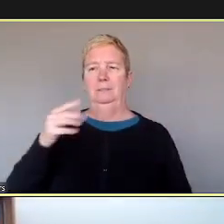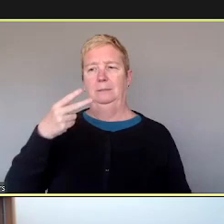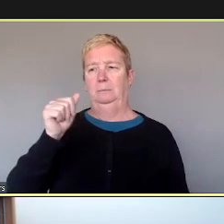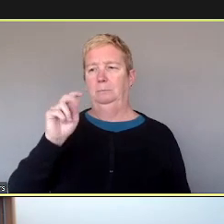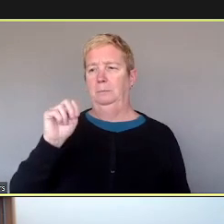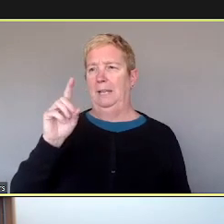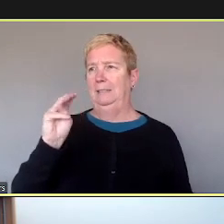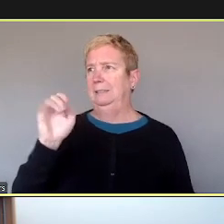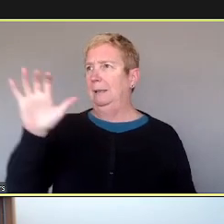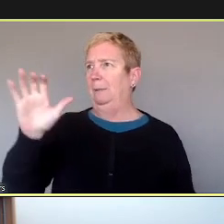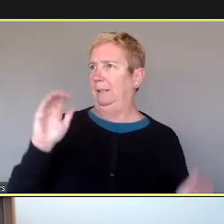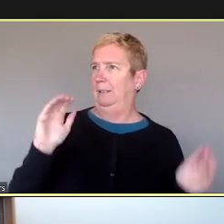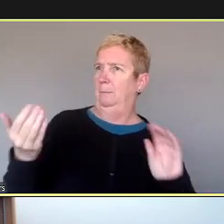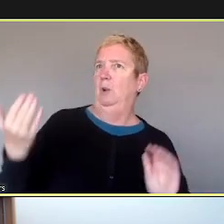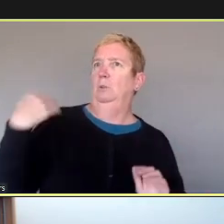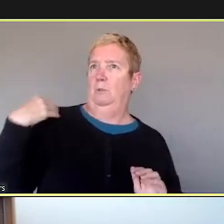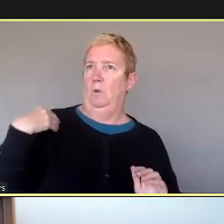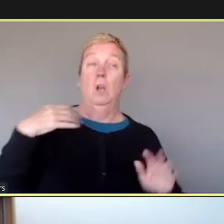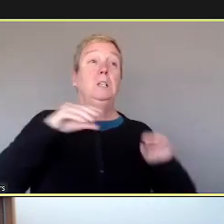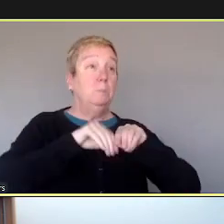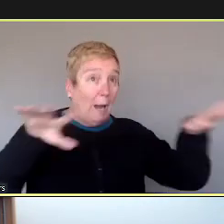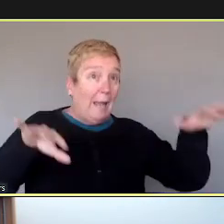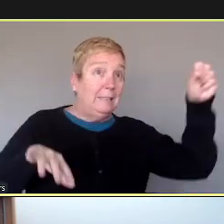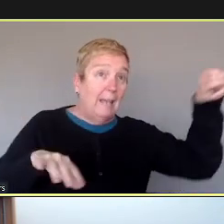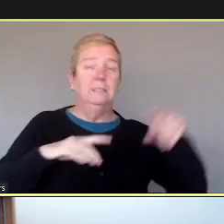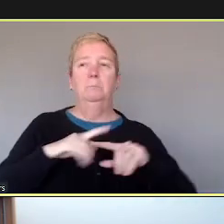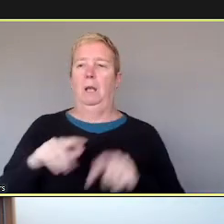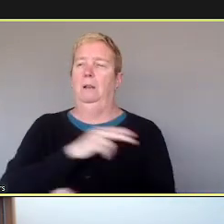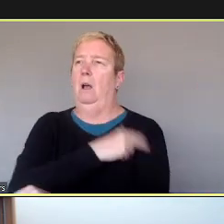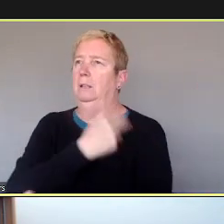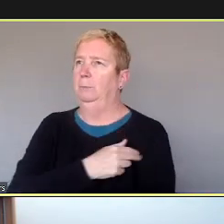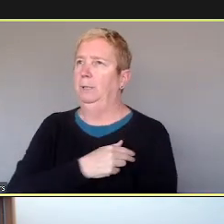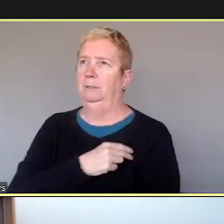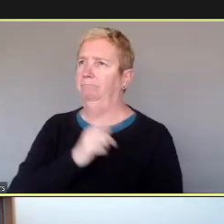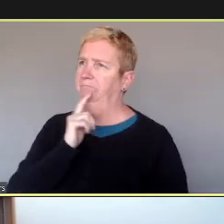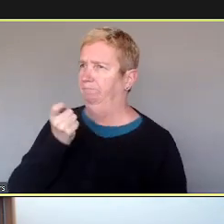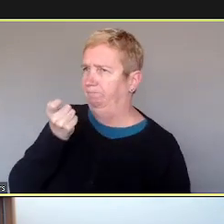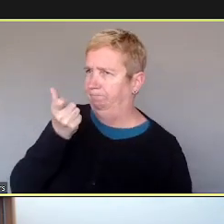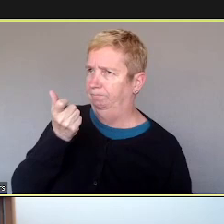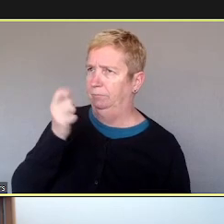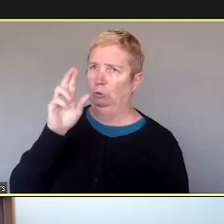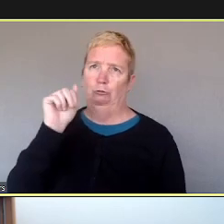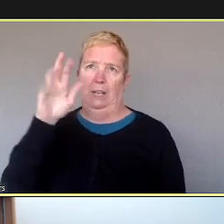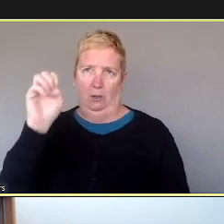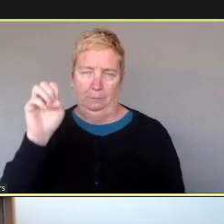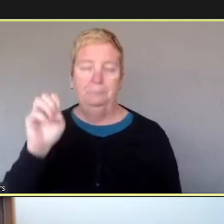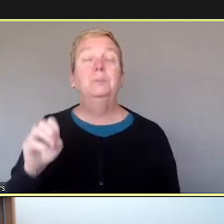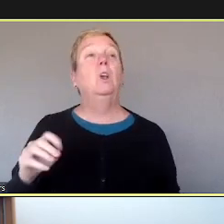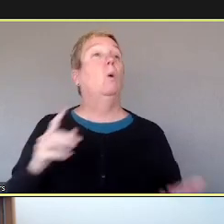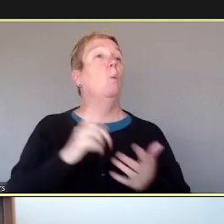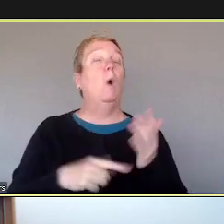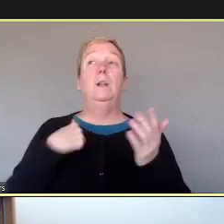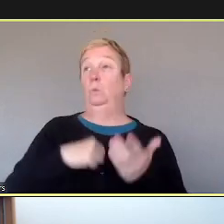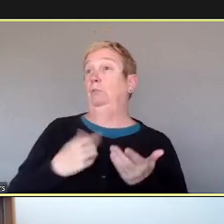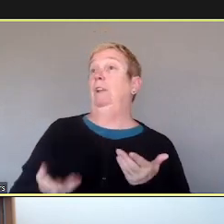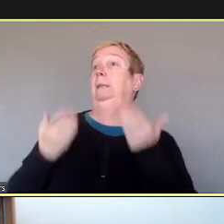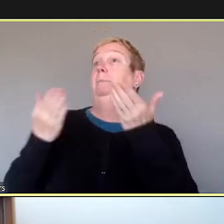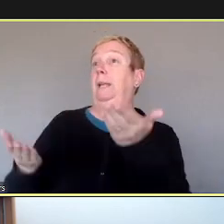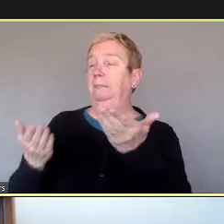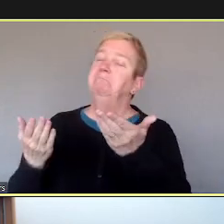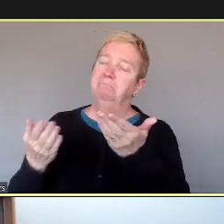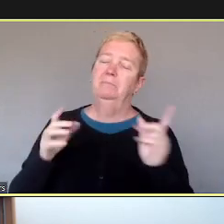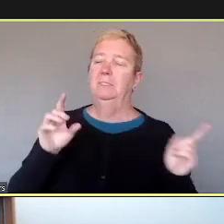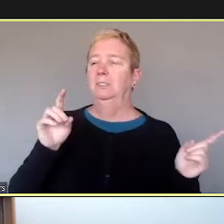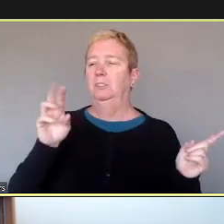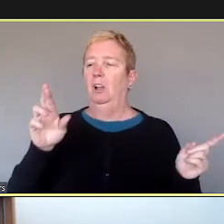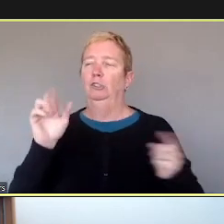we have seen previously. So what do we recommend? Again, I think Dr. Scrace is going to spend more time on this, but